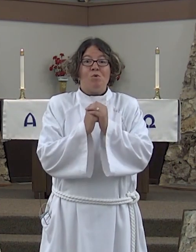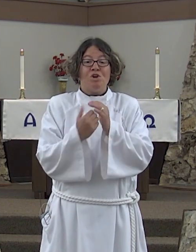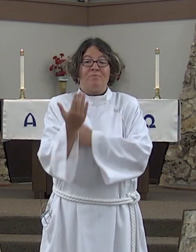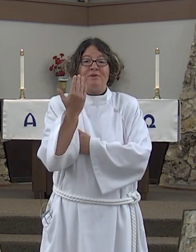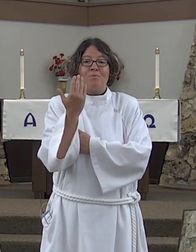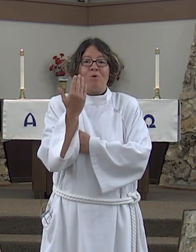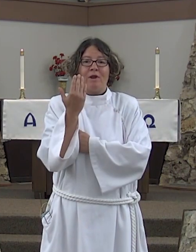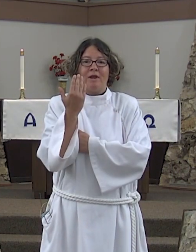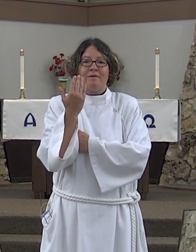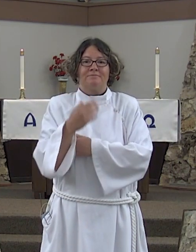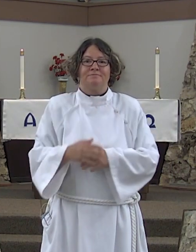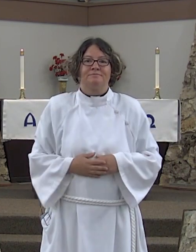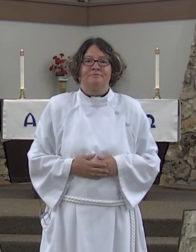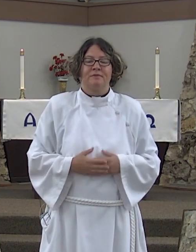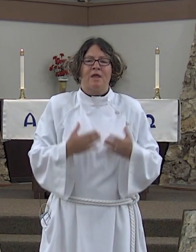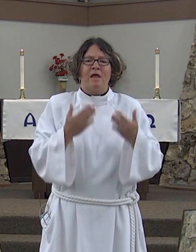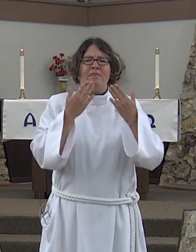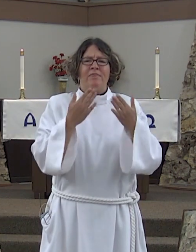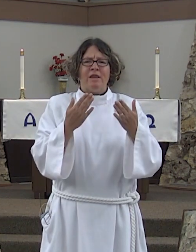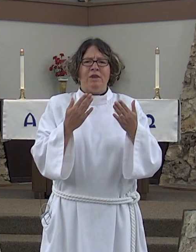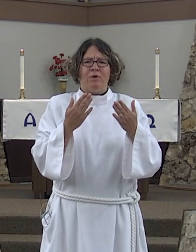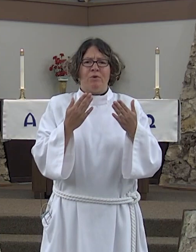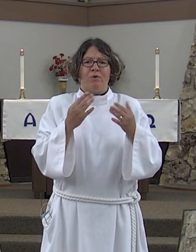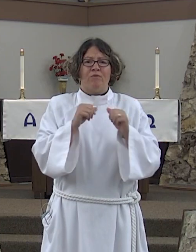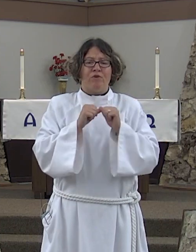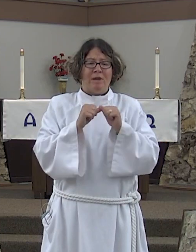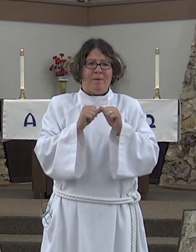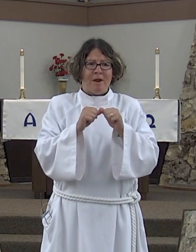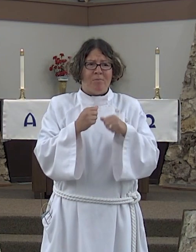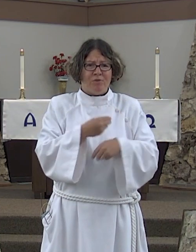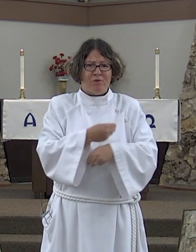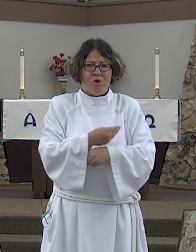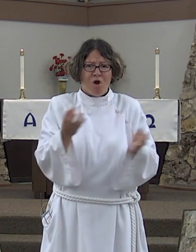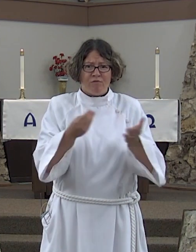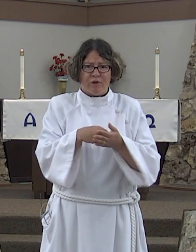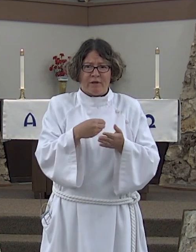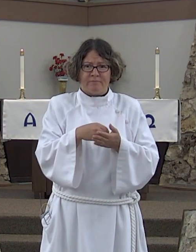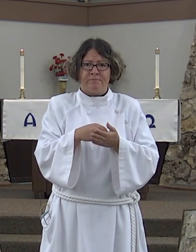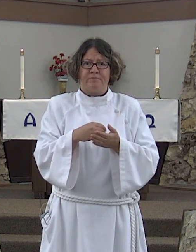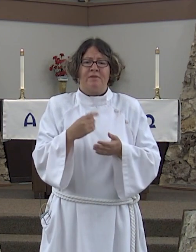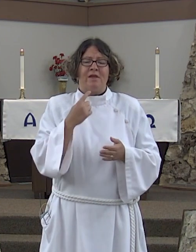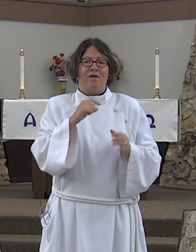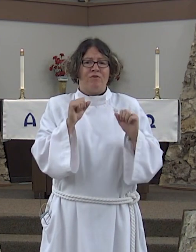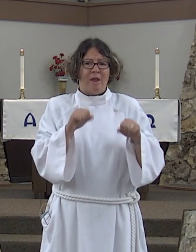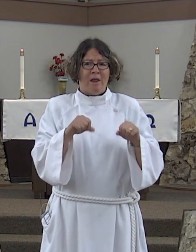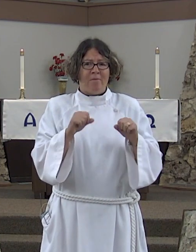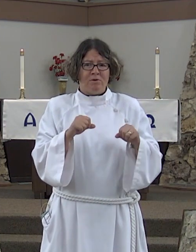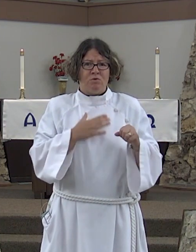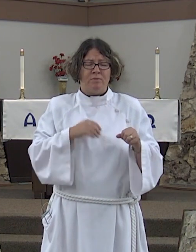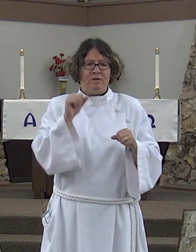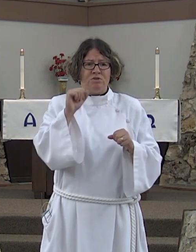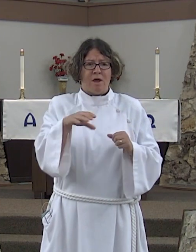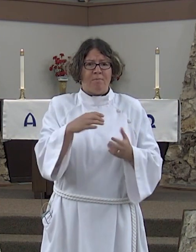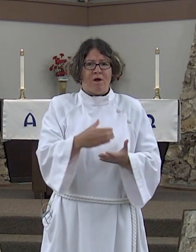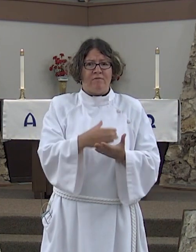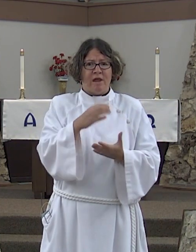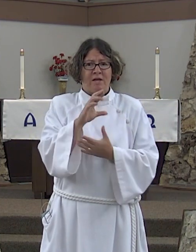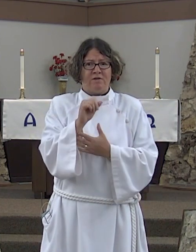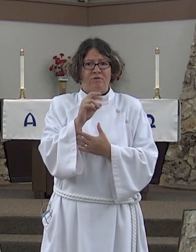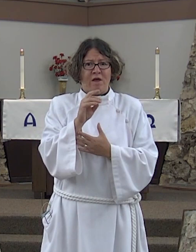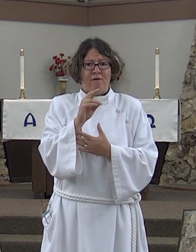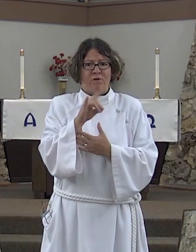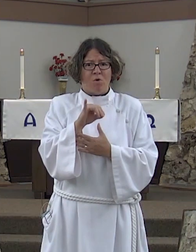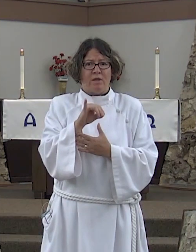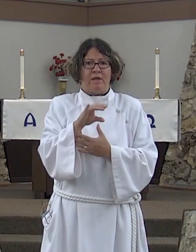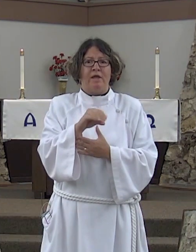Welcome to worship this morning. Thank you for keeping up with your offering. If you're able to, please drop off